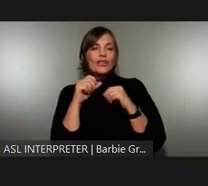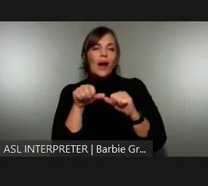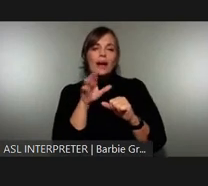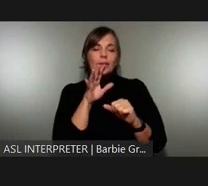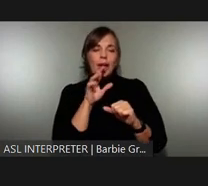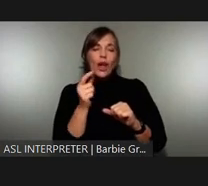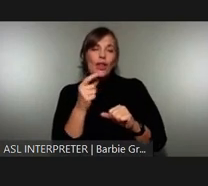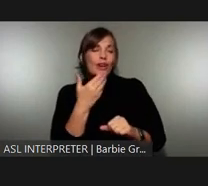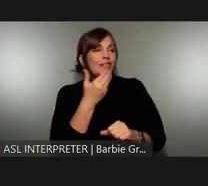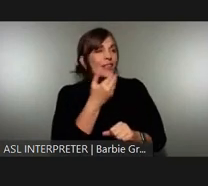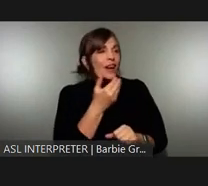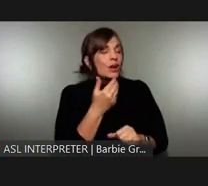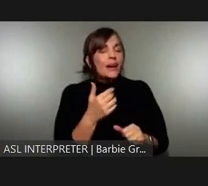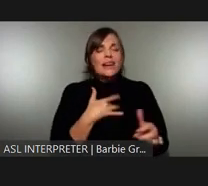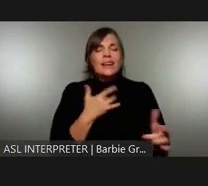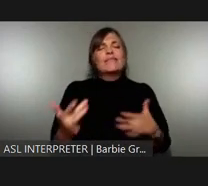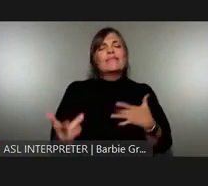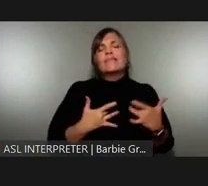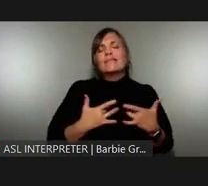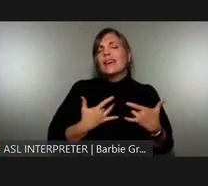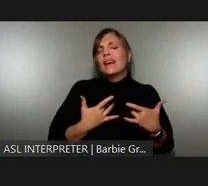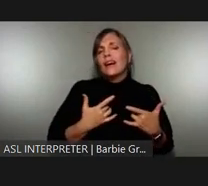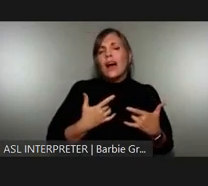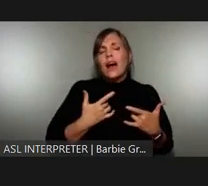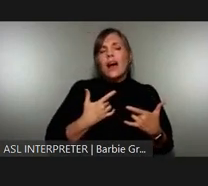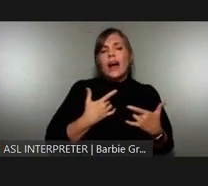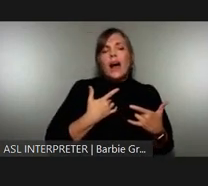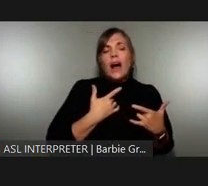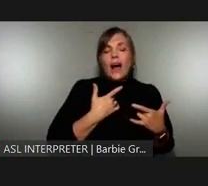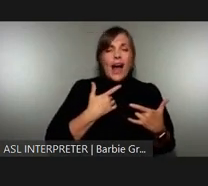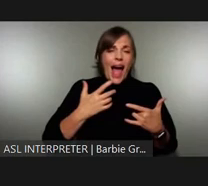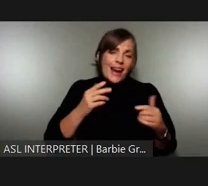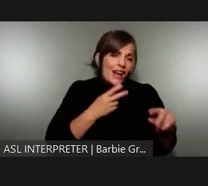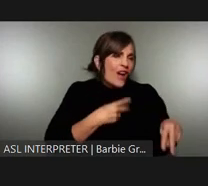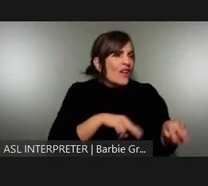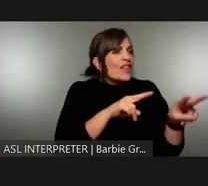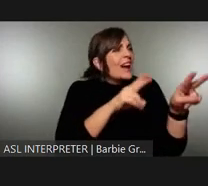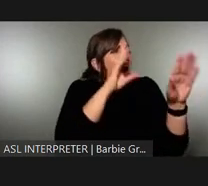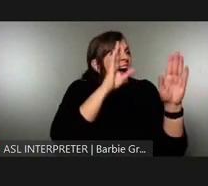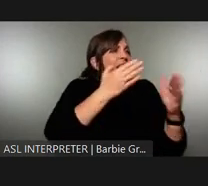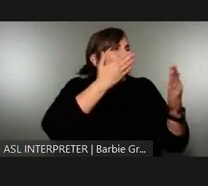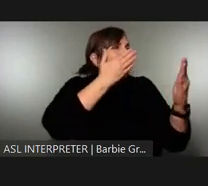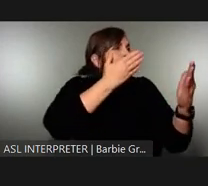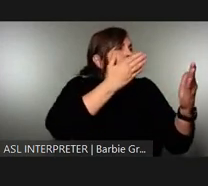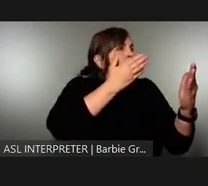able to speak and the fact that he's so joy-filled. And a squirrel walks by and the dog suddenly whirls and yells, "Squirrel!"